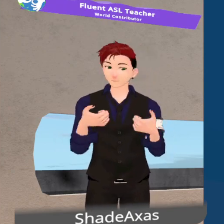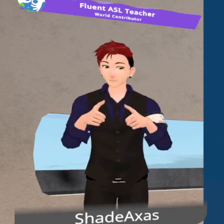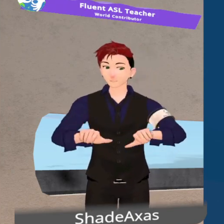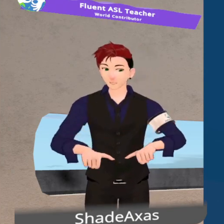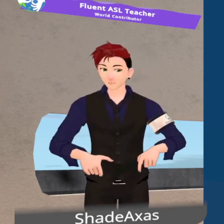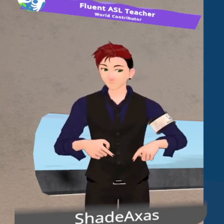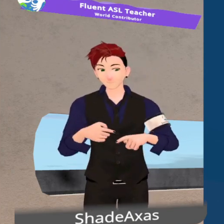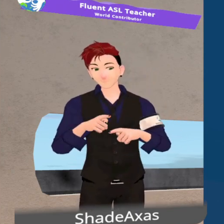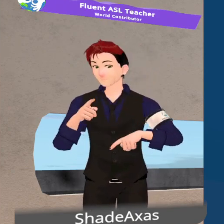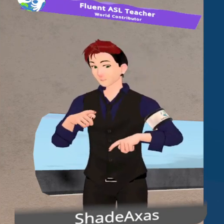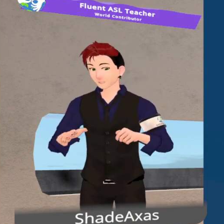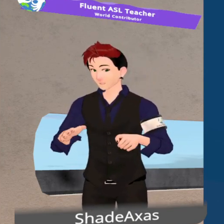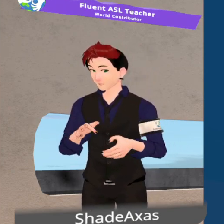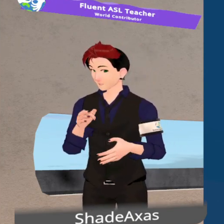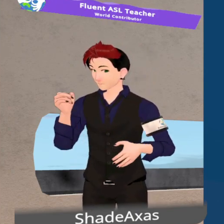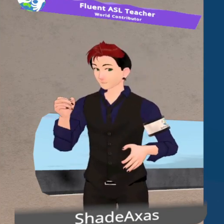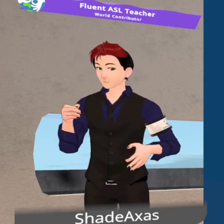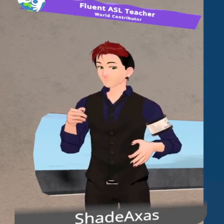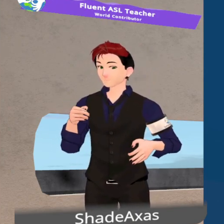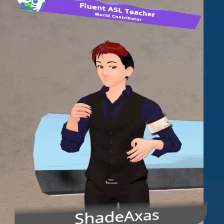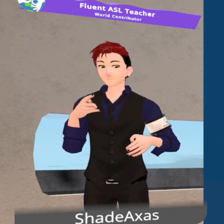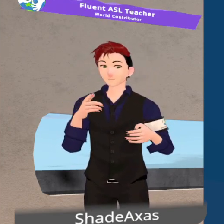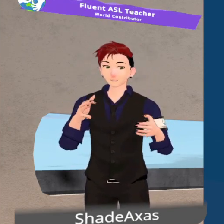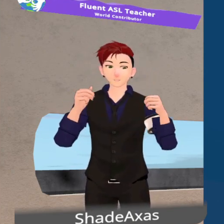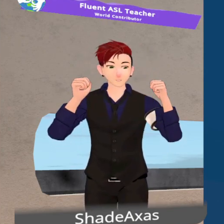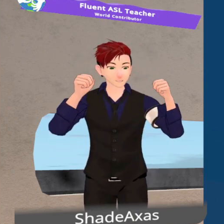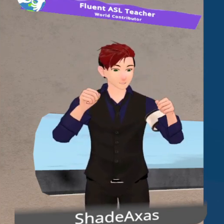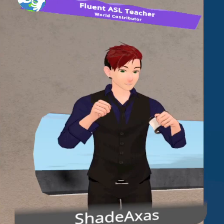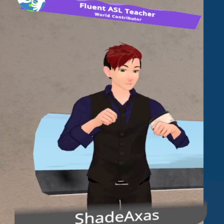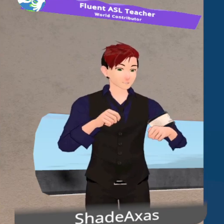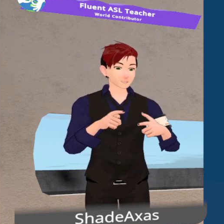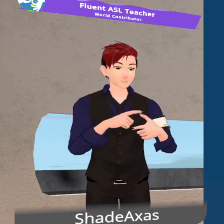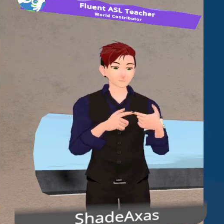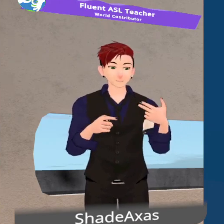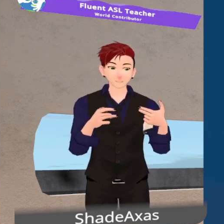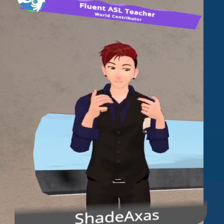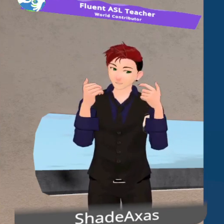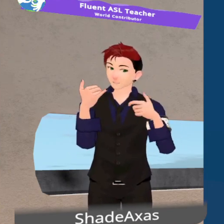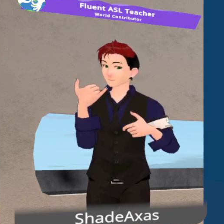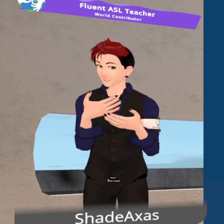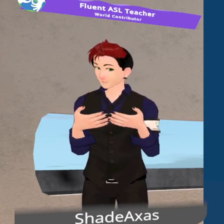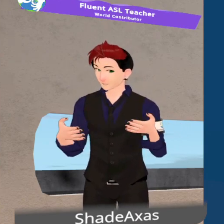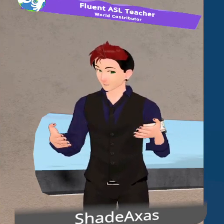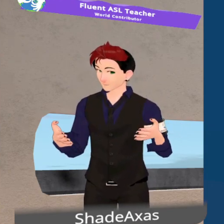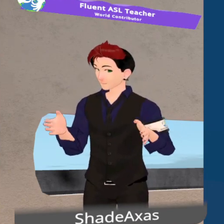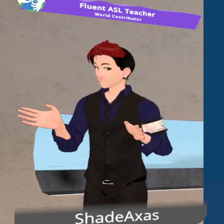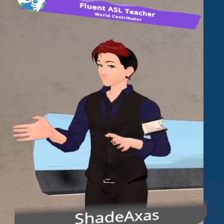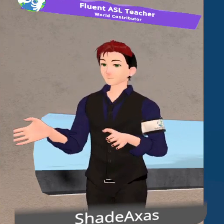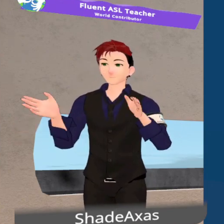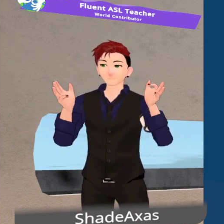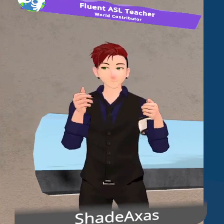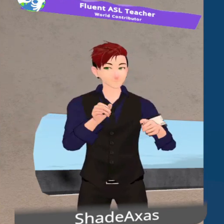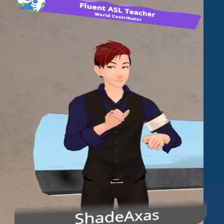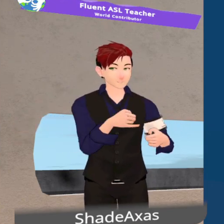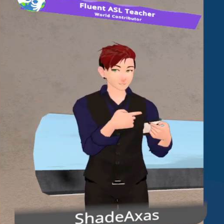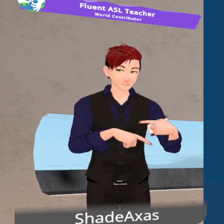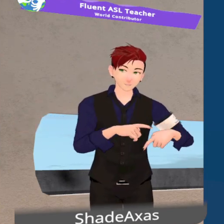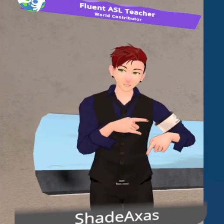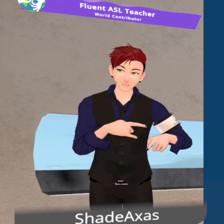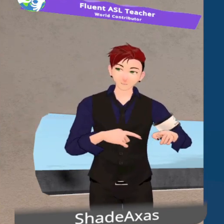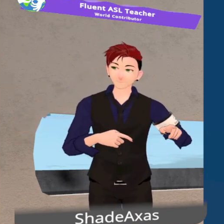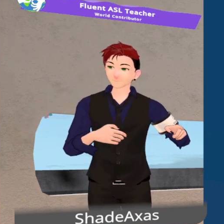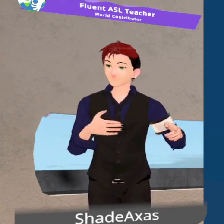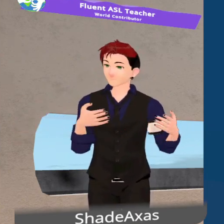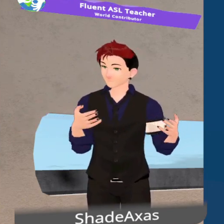close. You can try, but you can't fully learn it. And you don't want to be teaching and then be teaching the wrong thing. It's the same